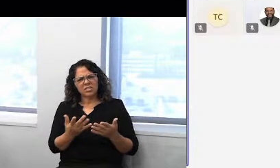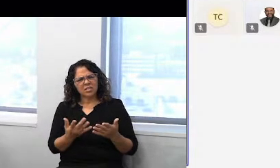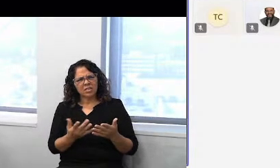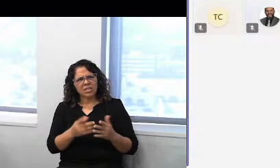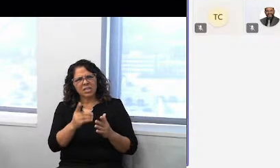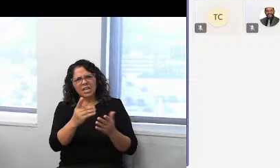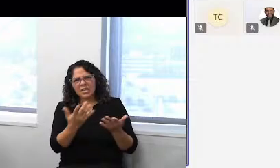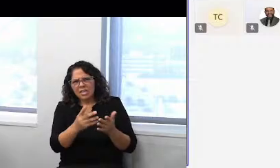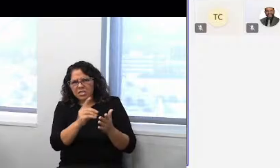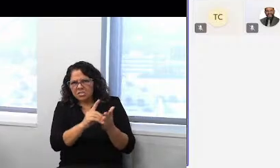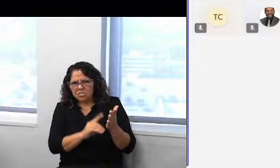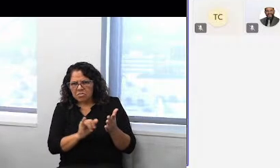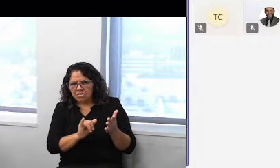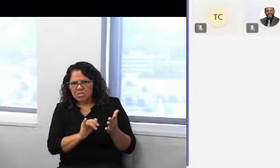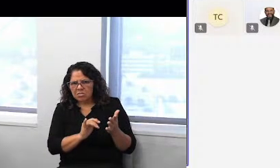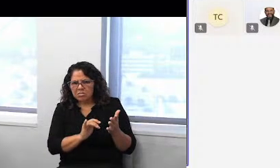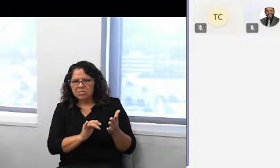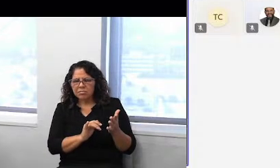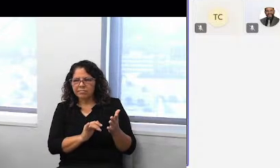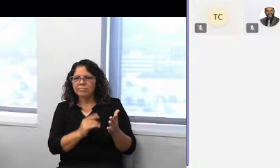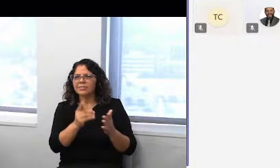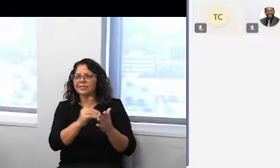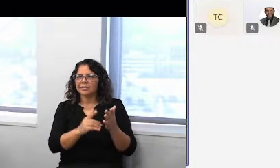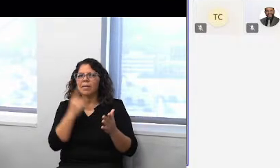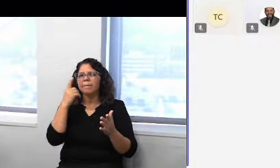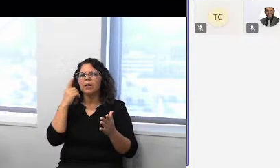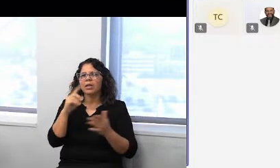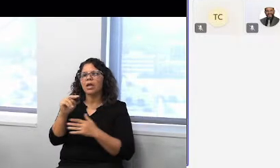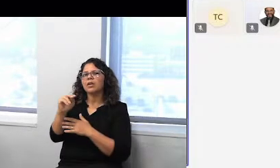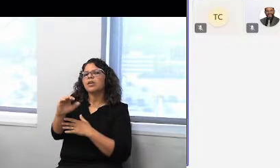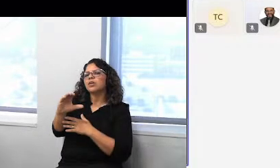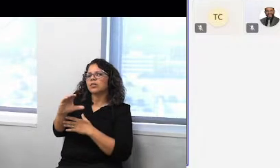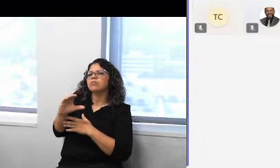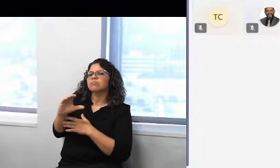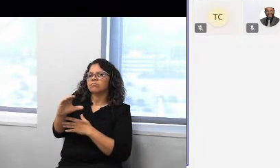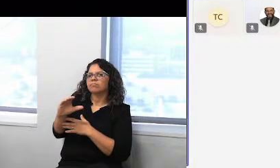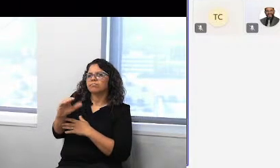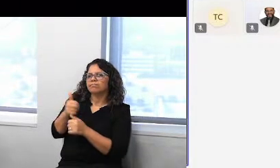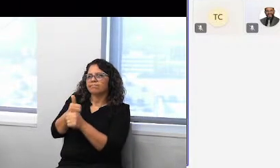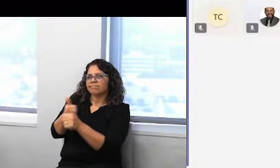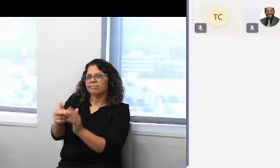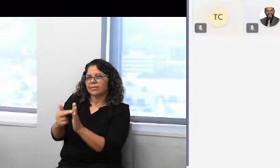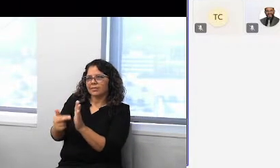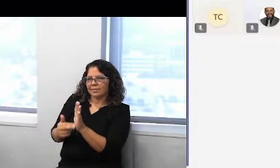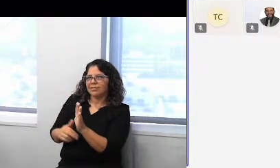designing them to meet NERC standards? we're using the design requirements to do that. Yes.